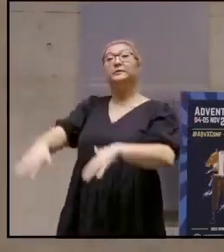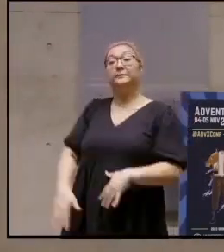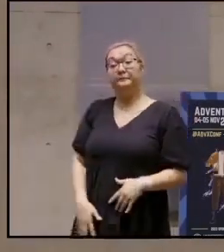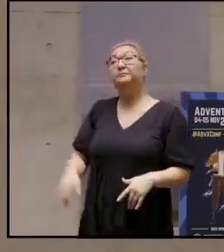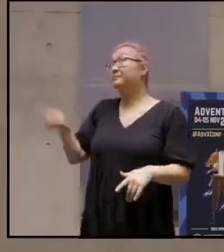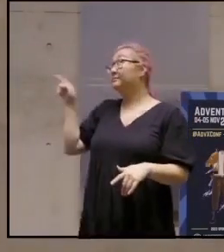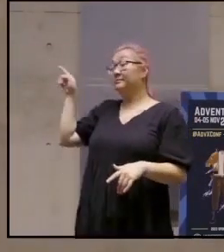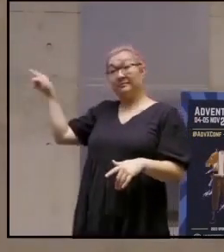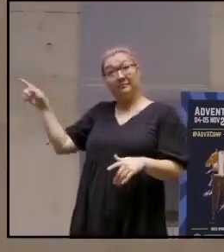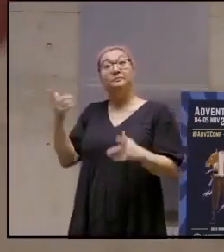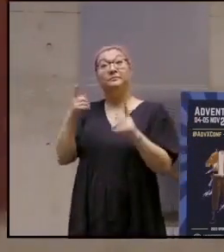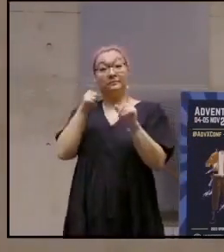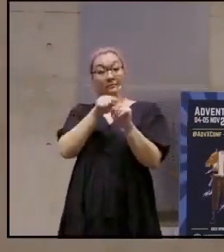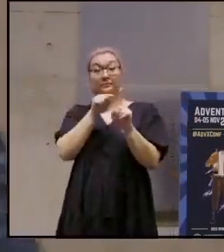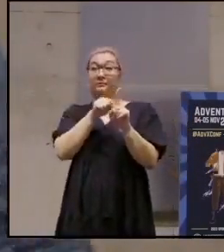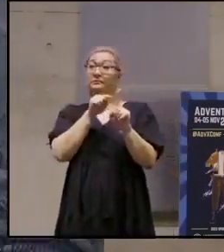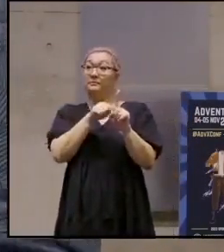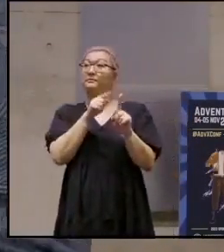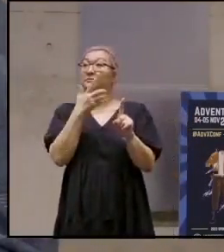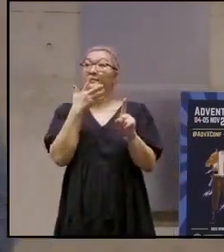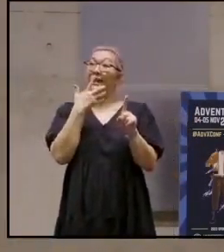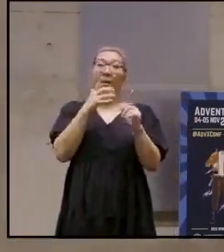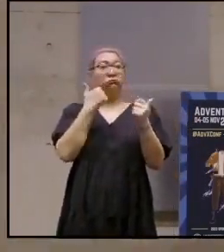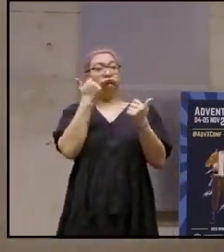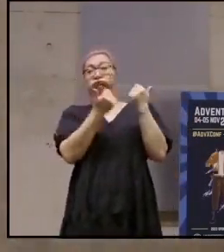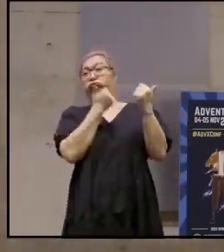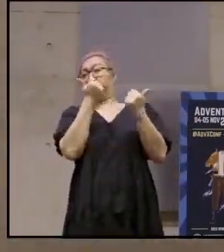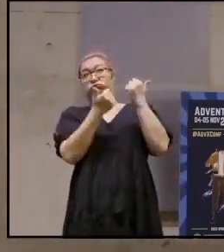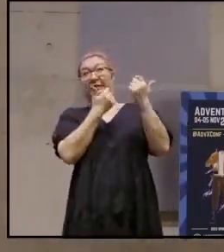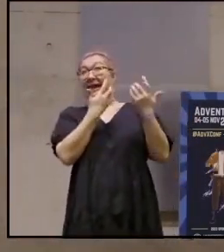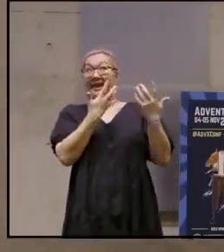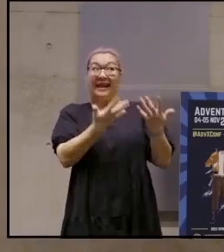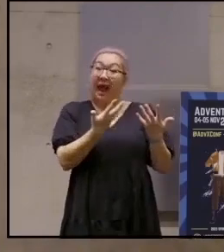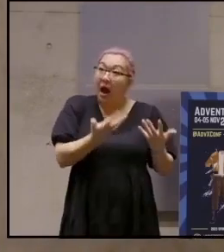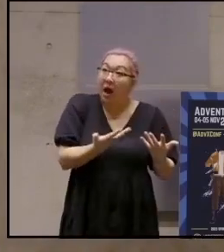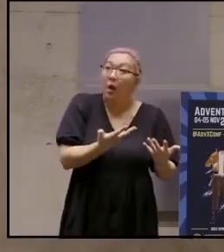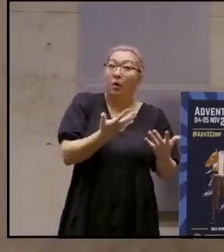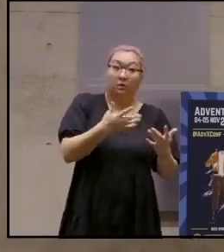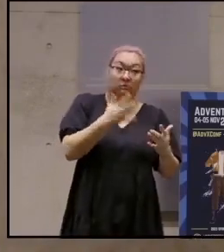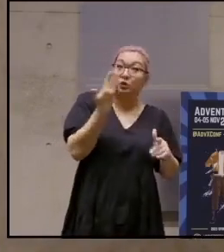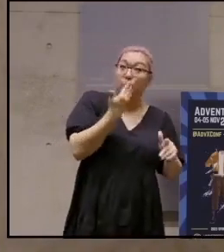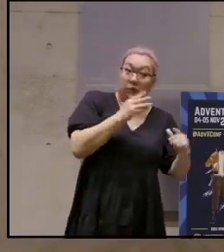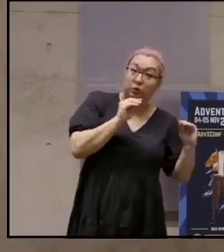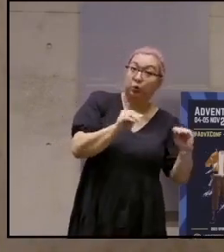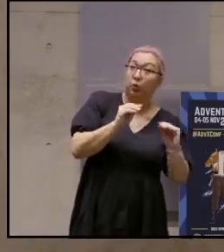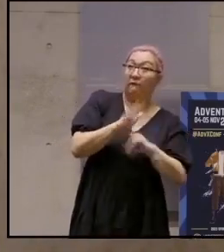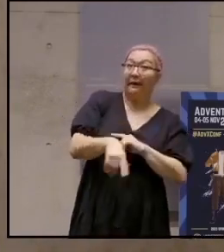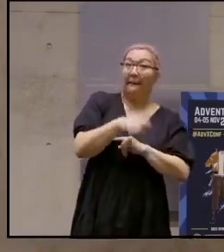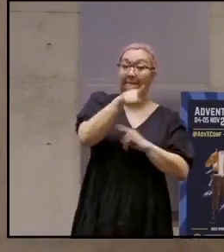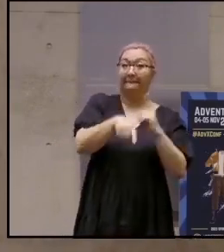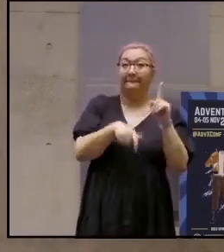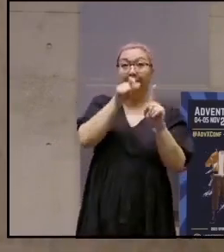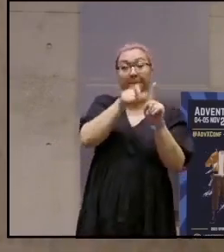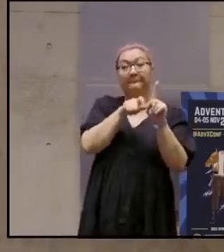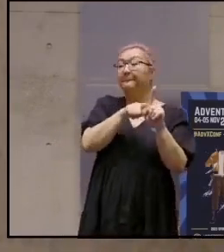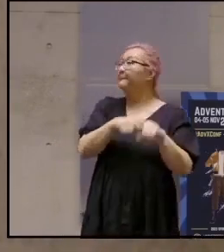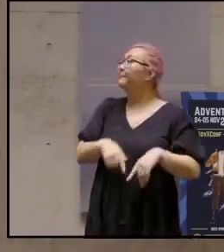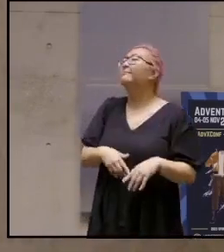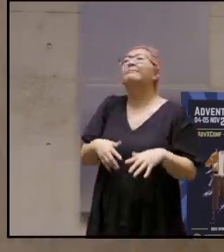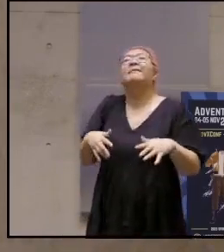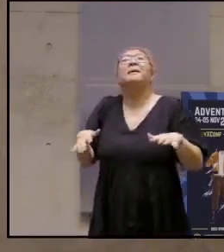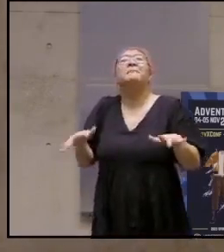you about El Grito. Given these associations, you might expect that Hidalgo was